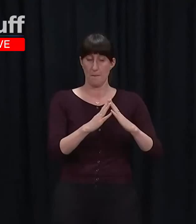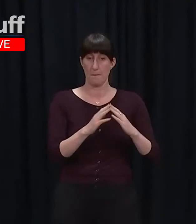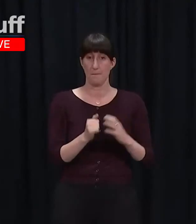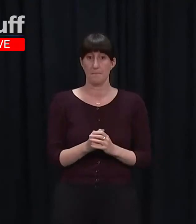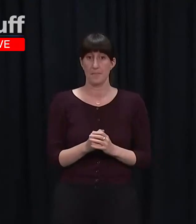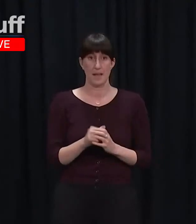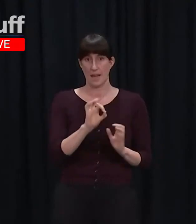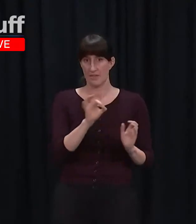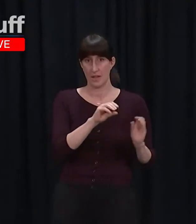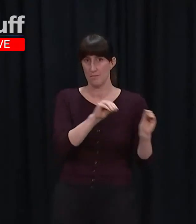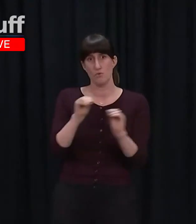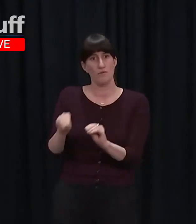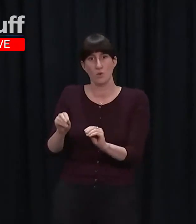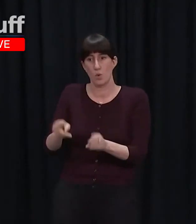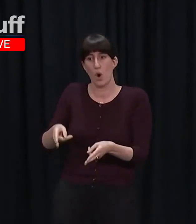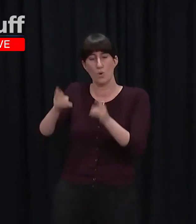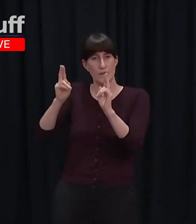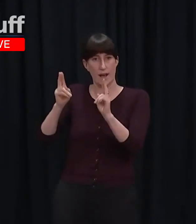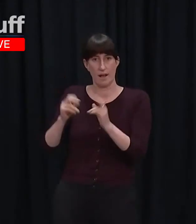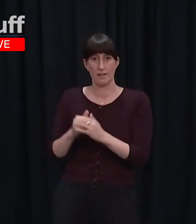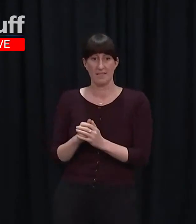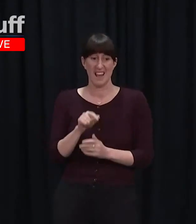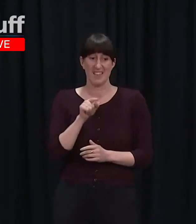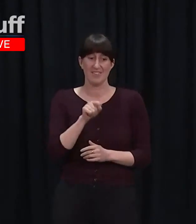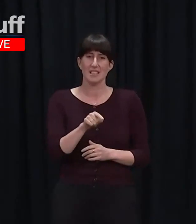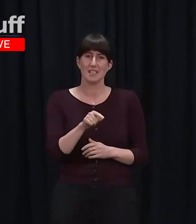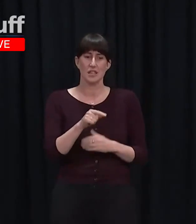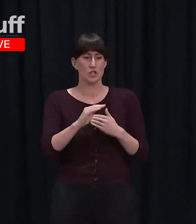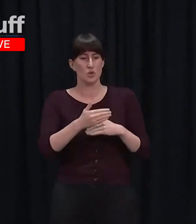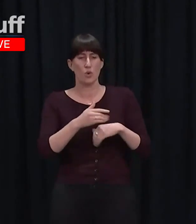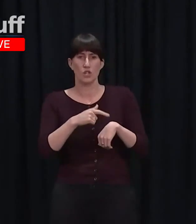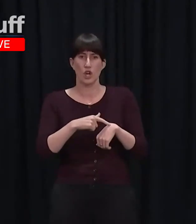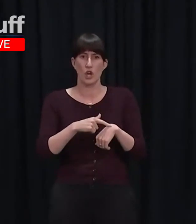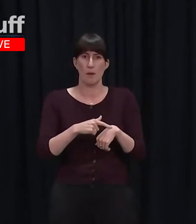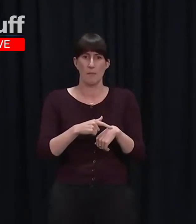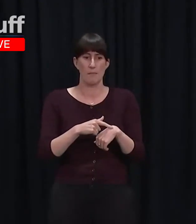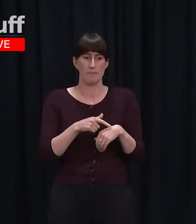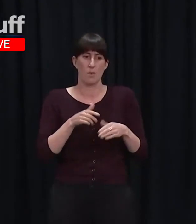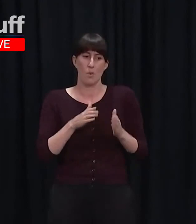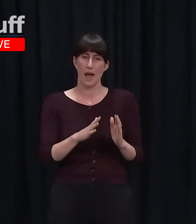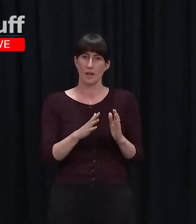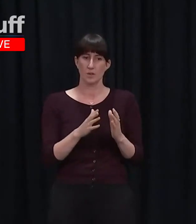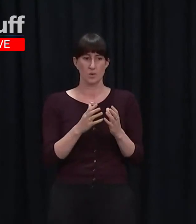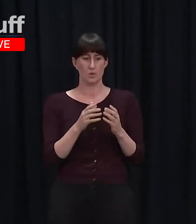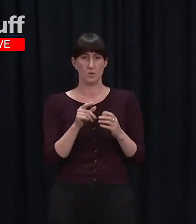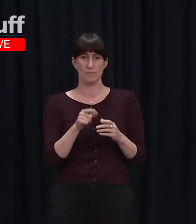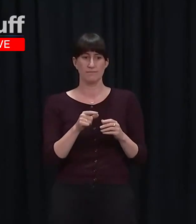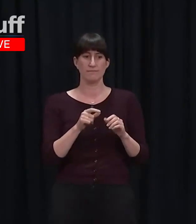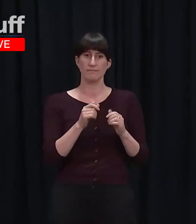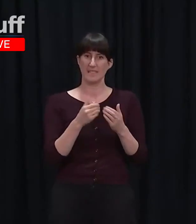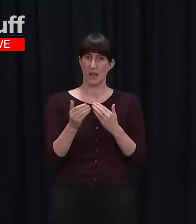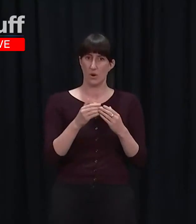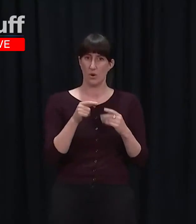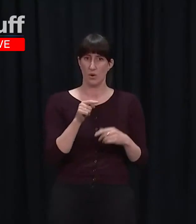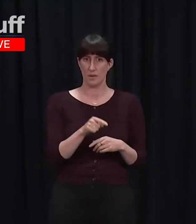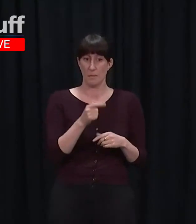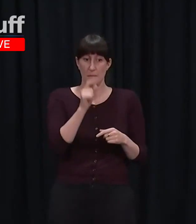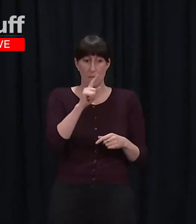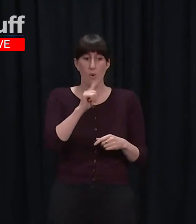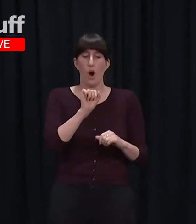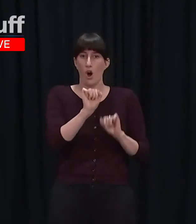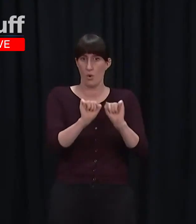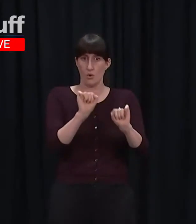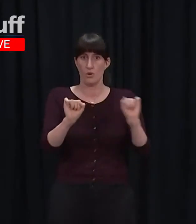move to a longer term approach that it will involve general practice and other community providers, both health and social